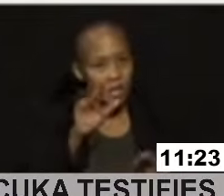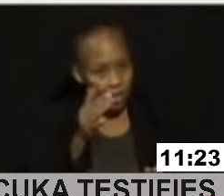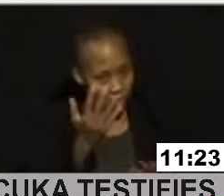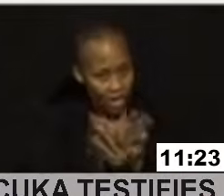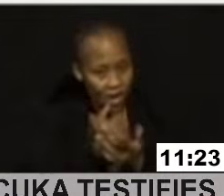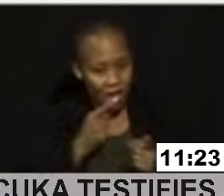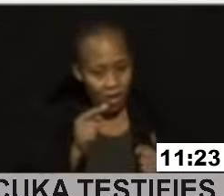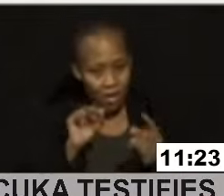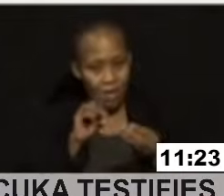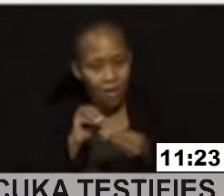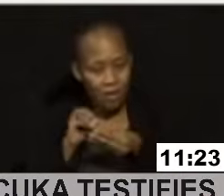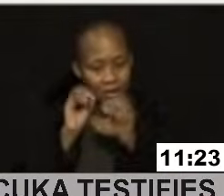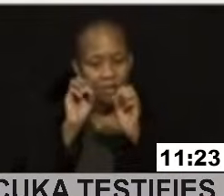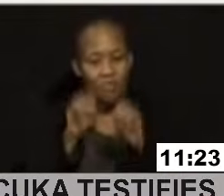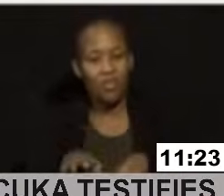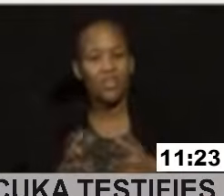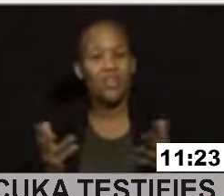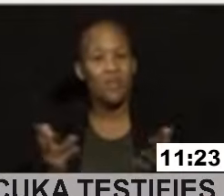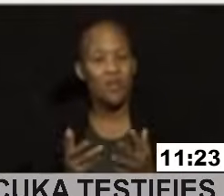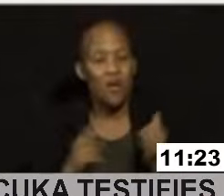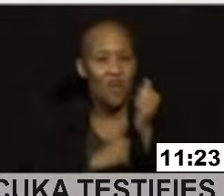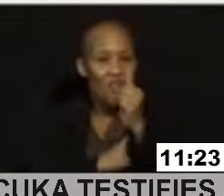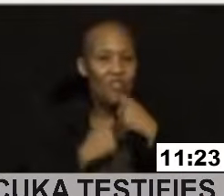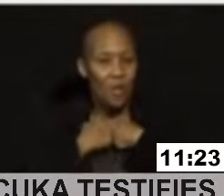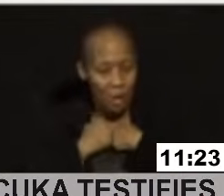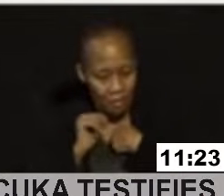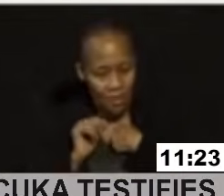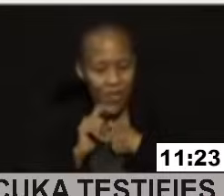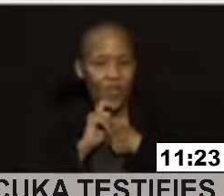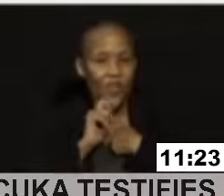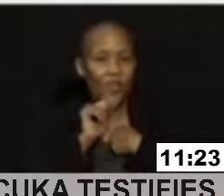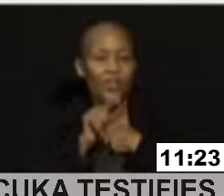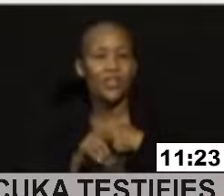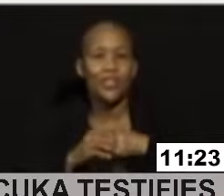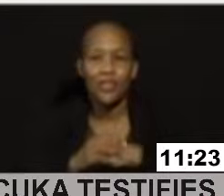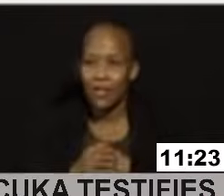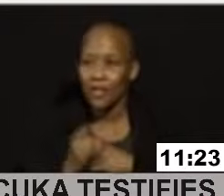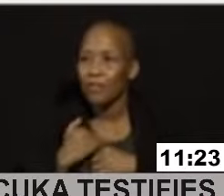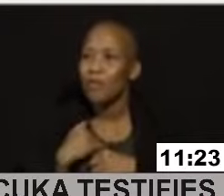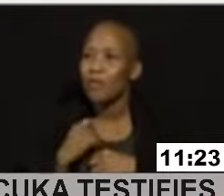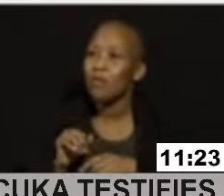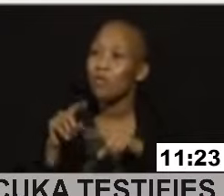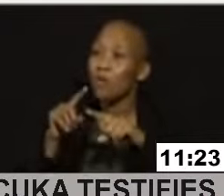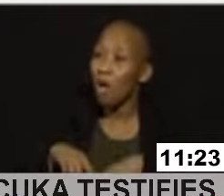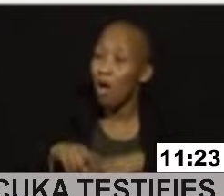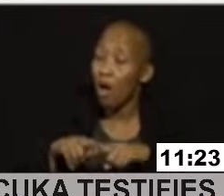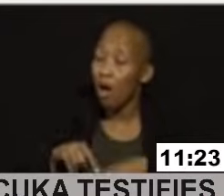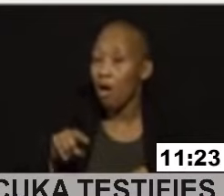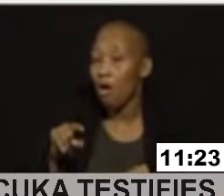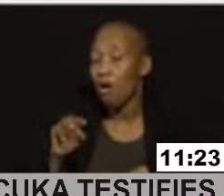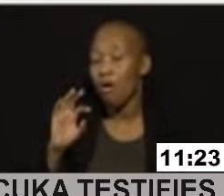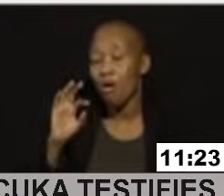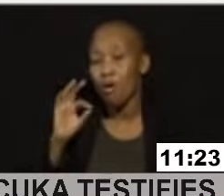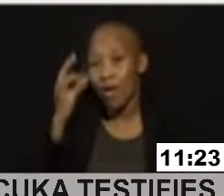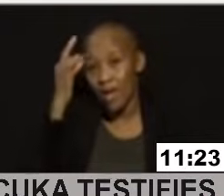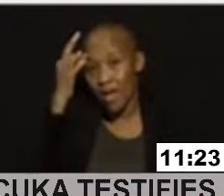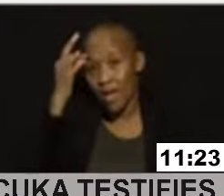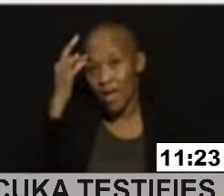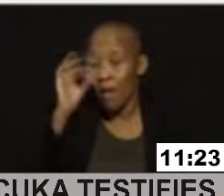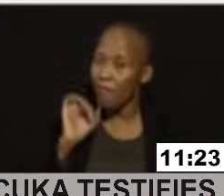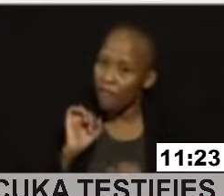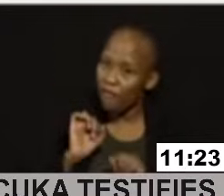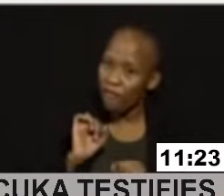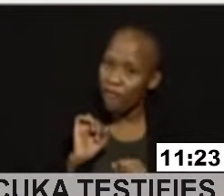And I was then forced to rely on other government agencies for the work that I had to do. So I had to